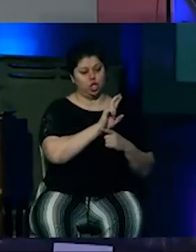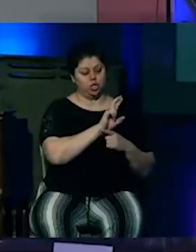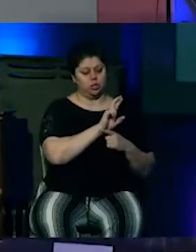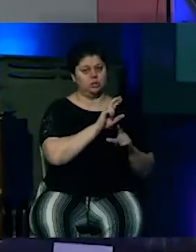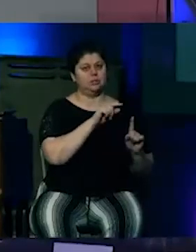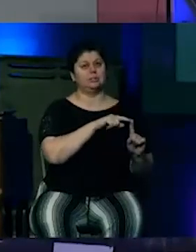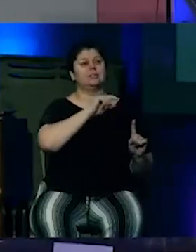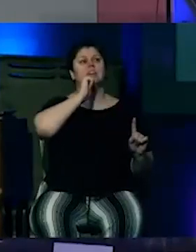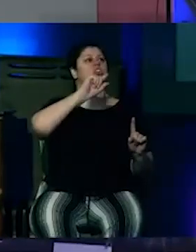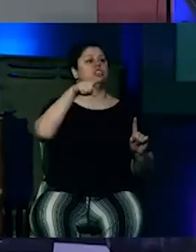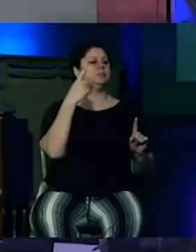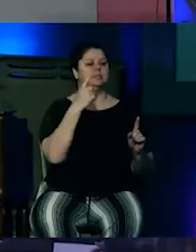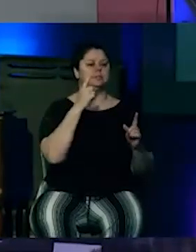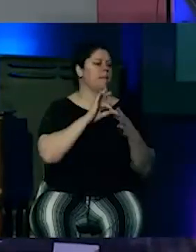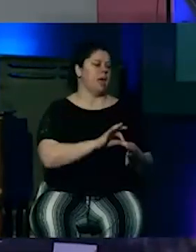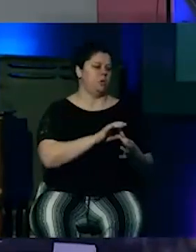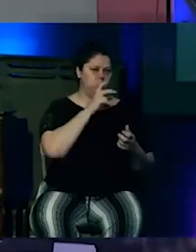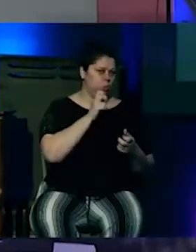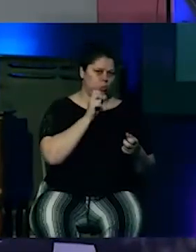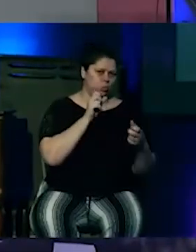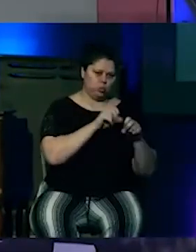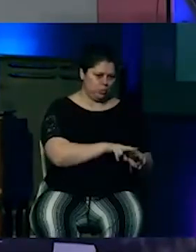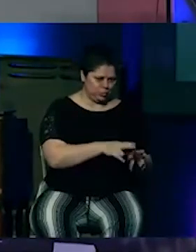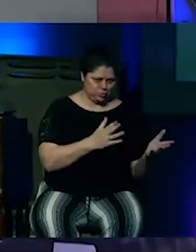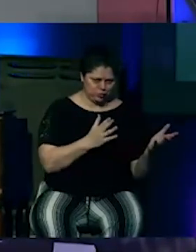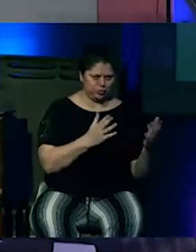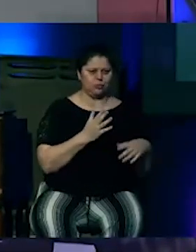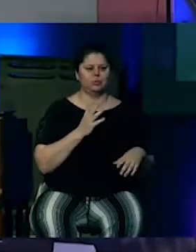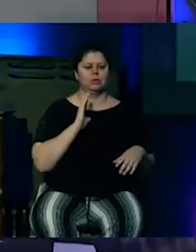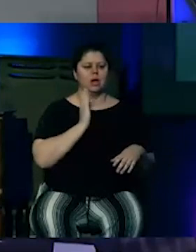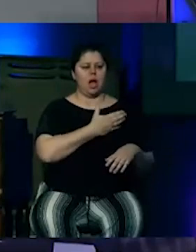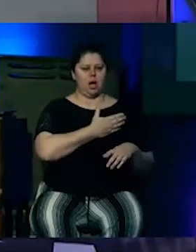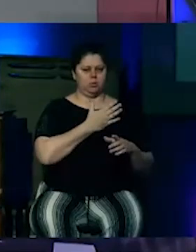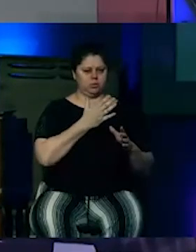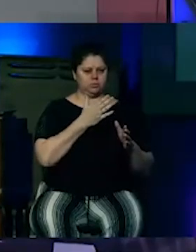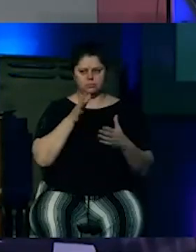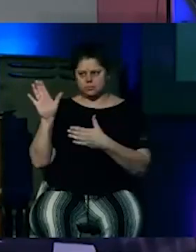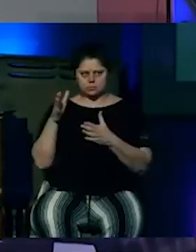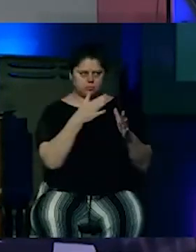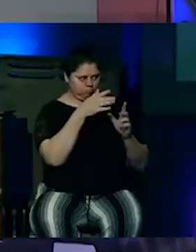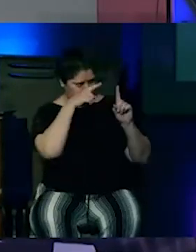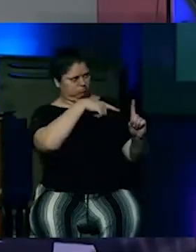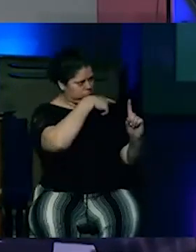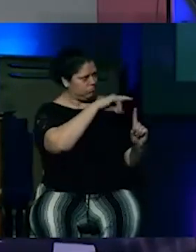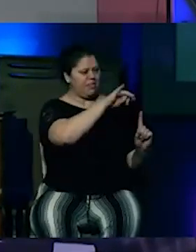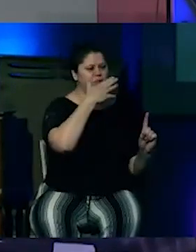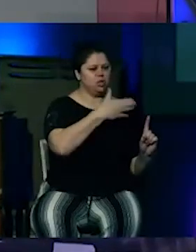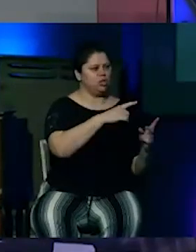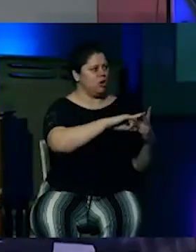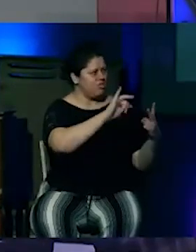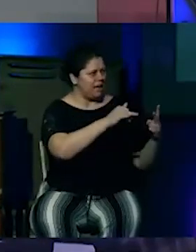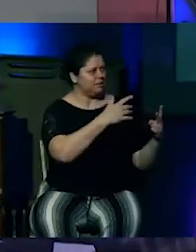is not just about sex, right? It's about our orientation towards what is good and what is desirable and also what is